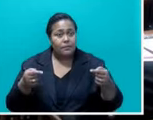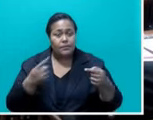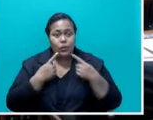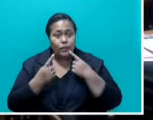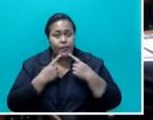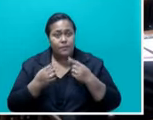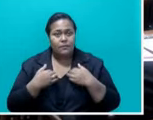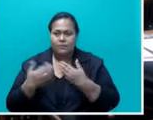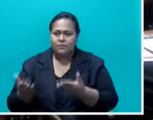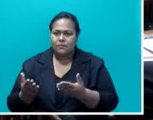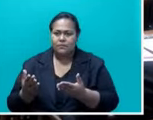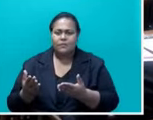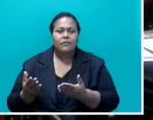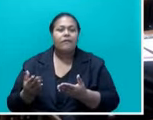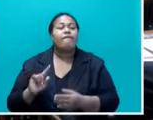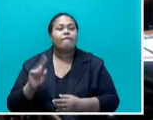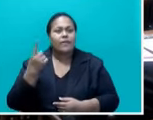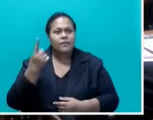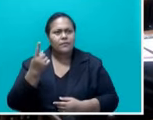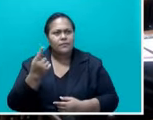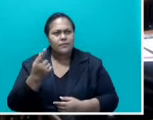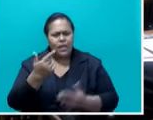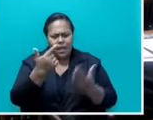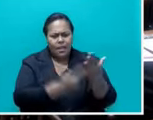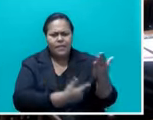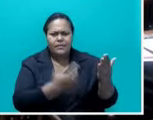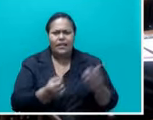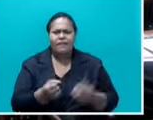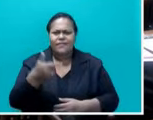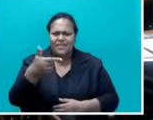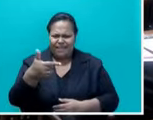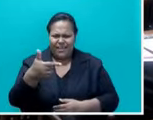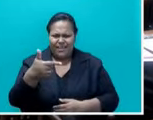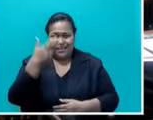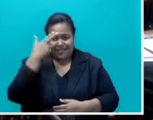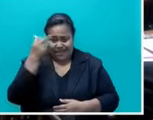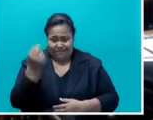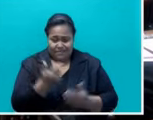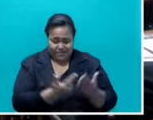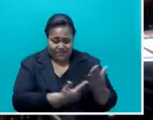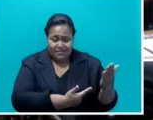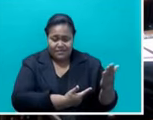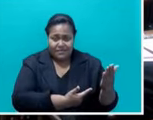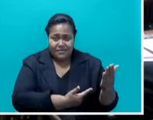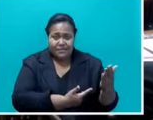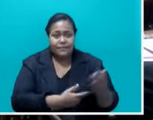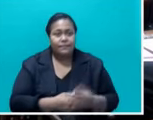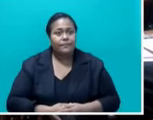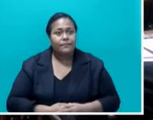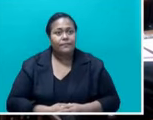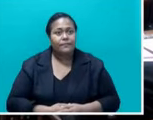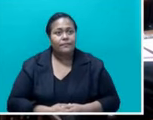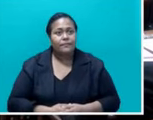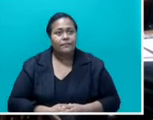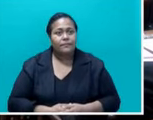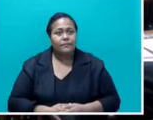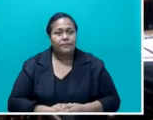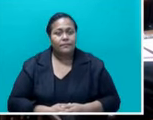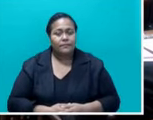first speaker. There's a list of seven speakers on my list at the moment. To the Honorable